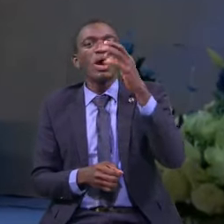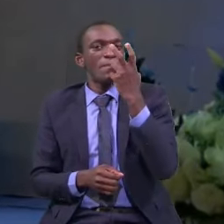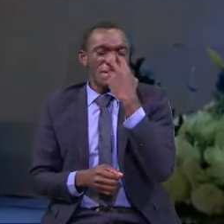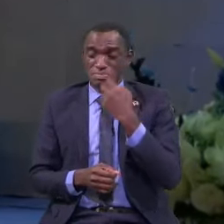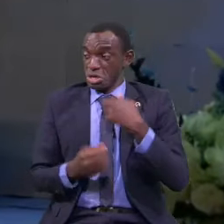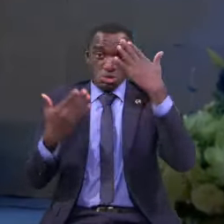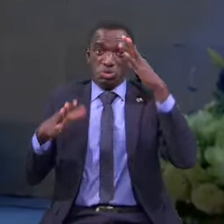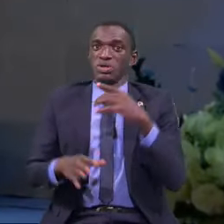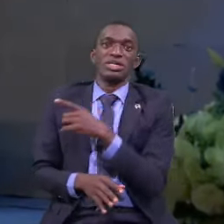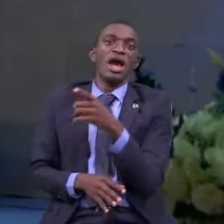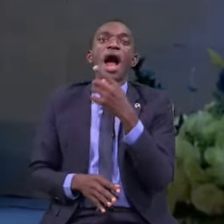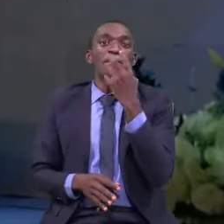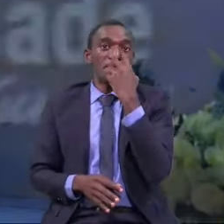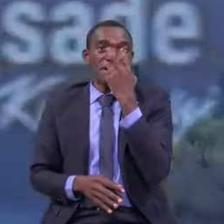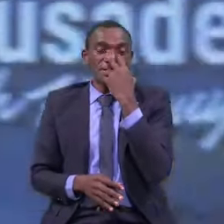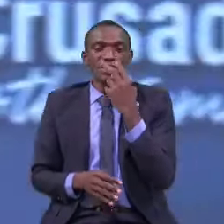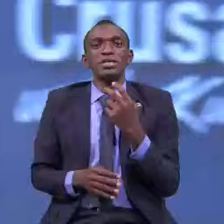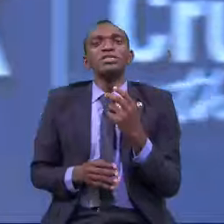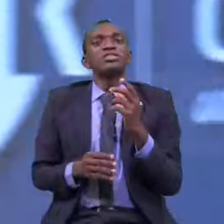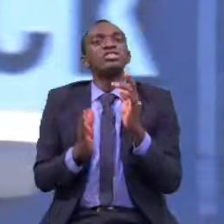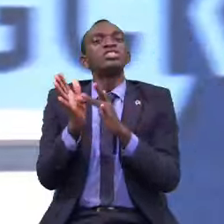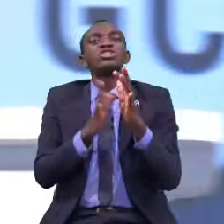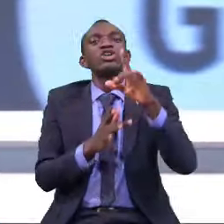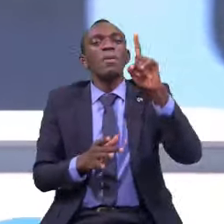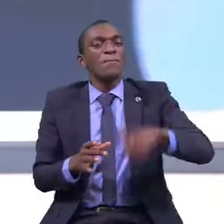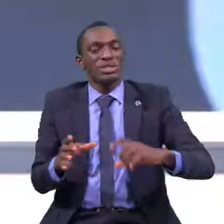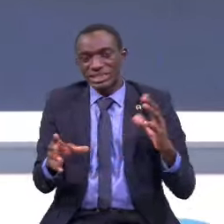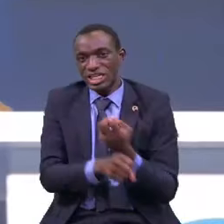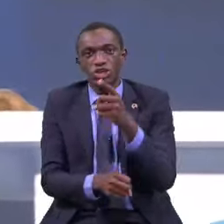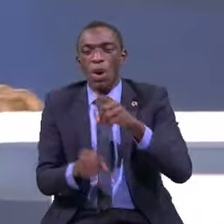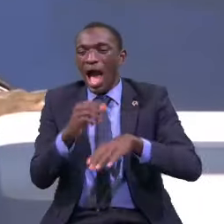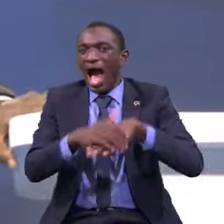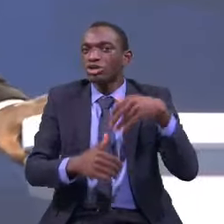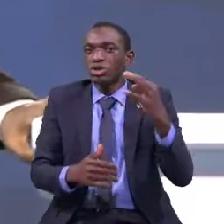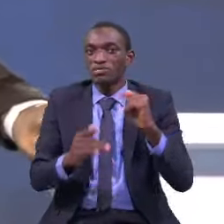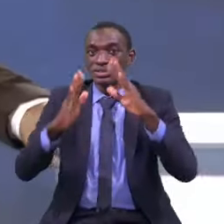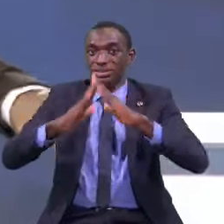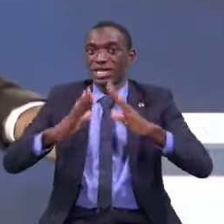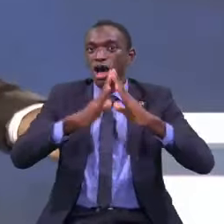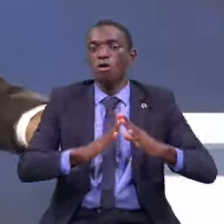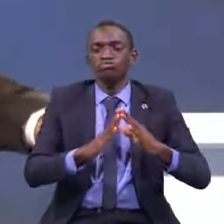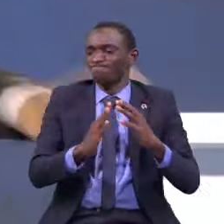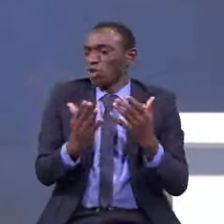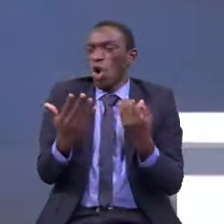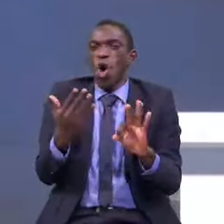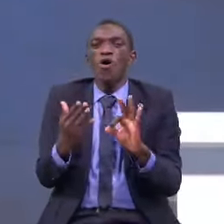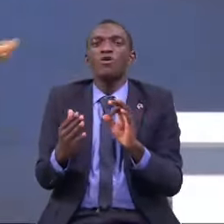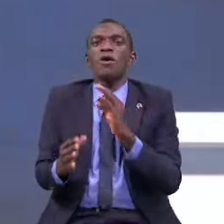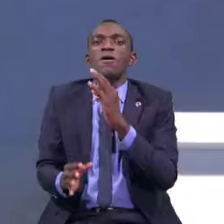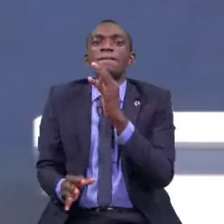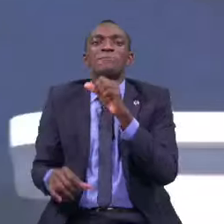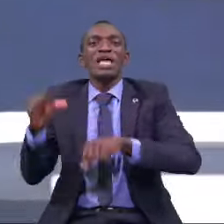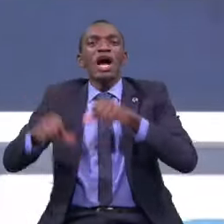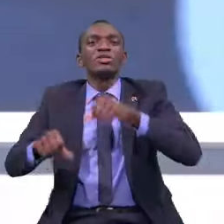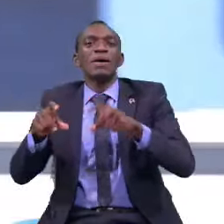He must take you out of the town of unbelief. He must take you out of